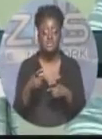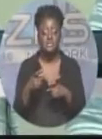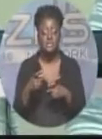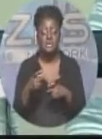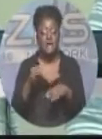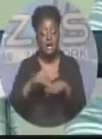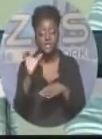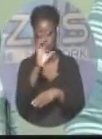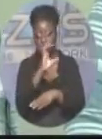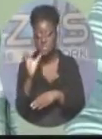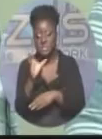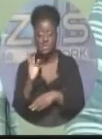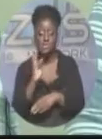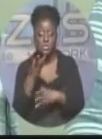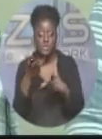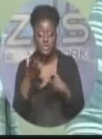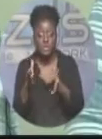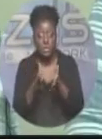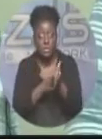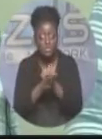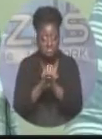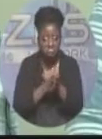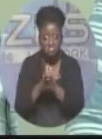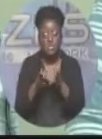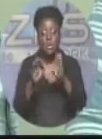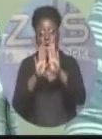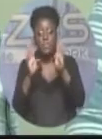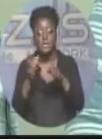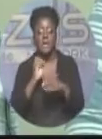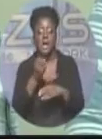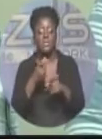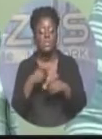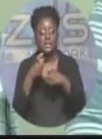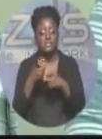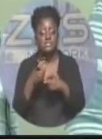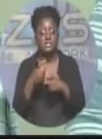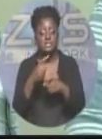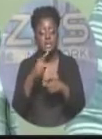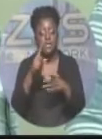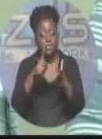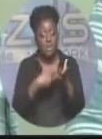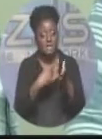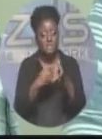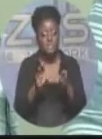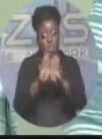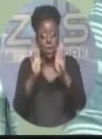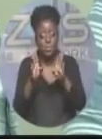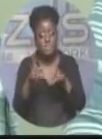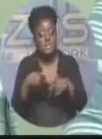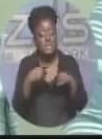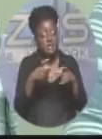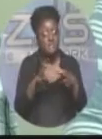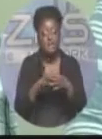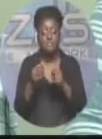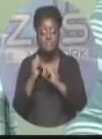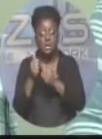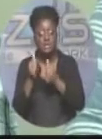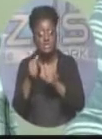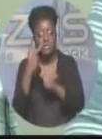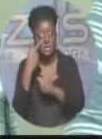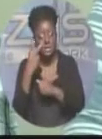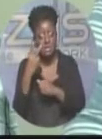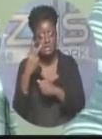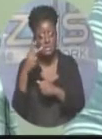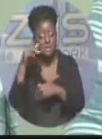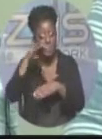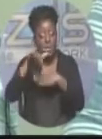gifts. And once the gift of Junkanoo is open and we're able to look inside, we see all the beauty. And that is the shack that we talk about, the